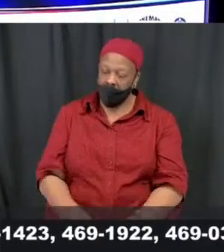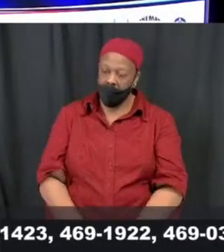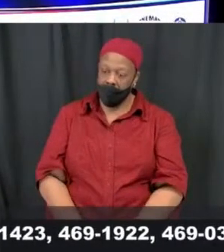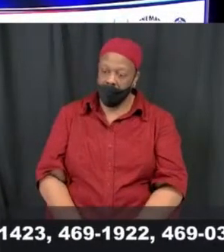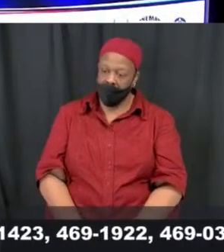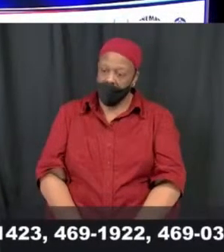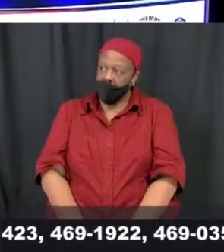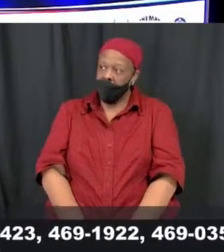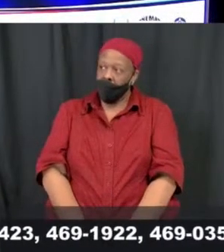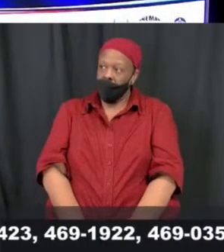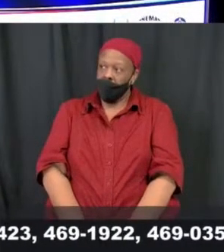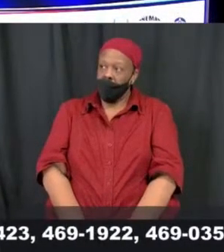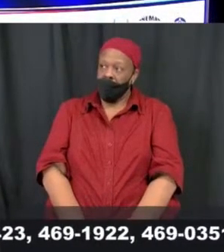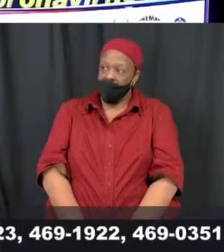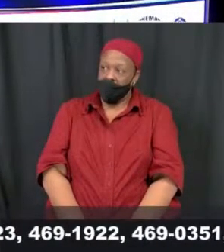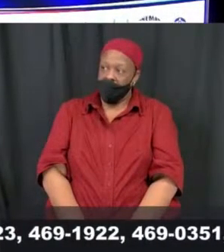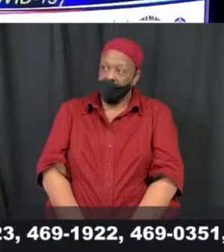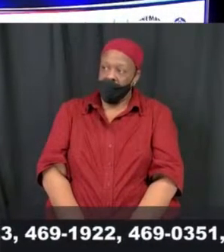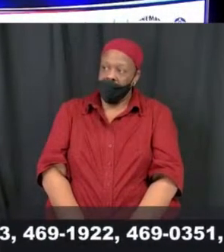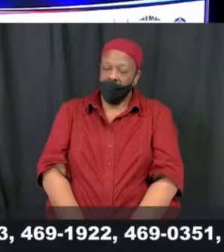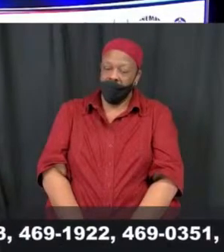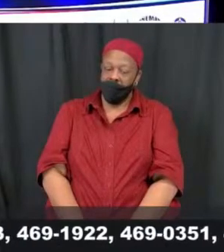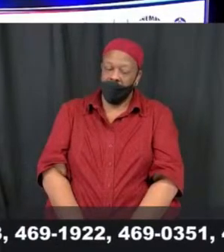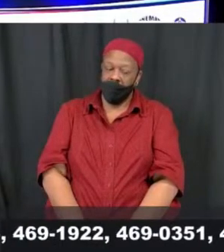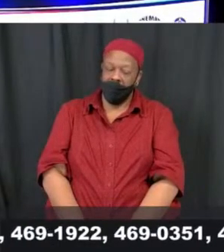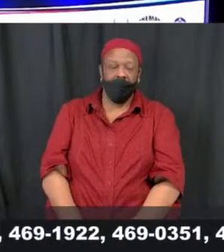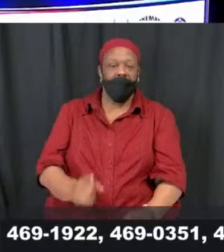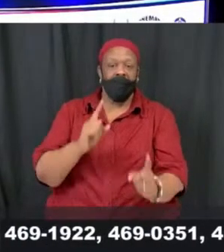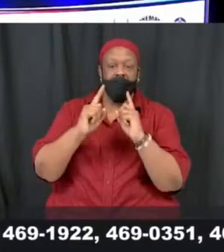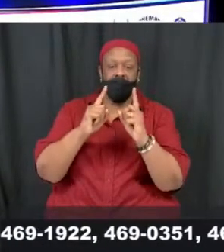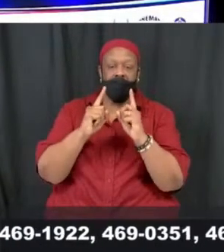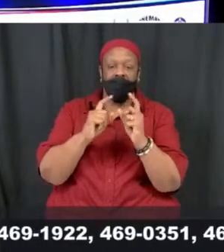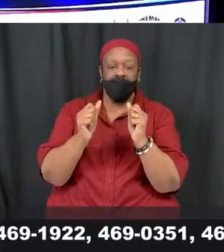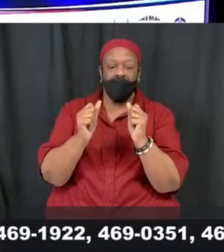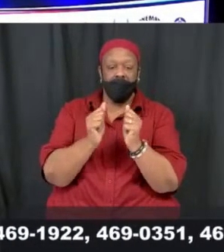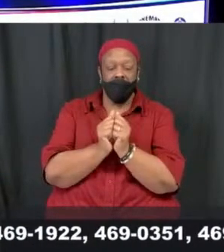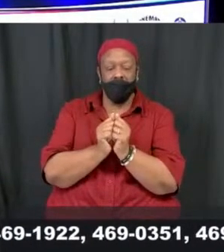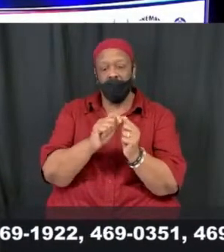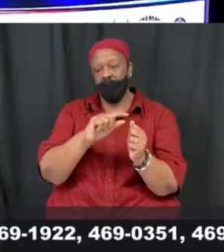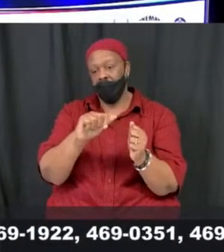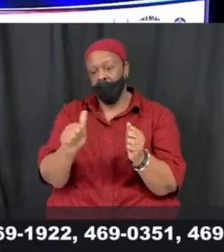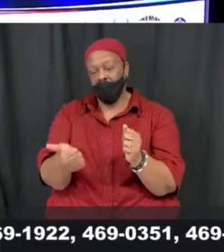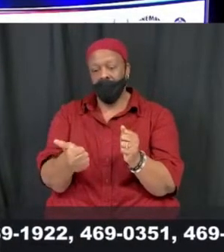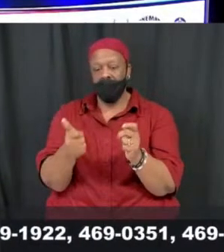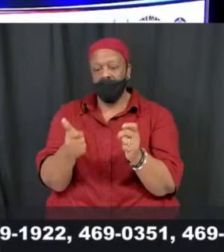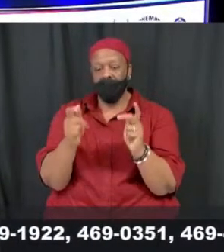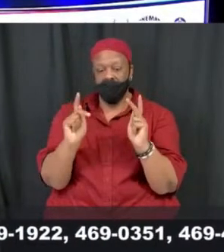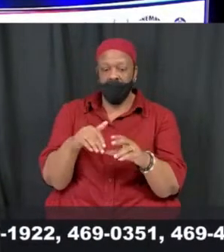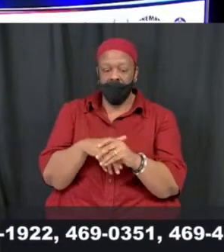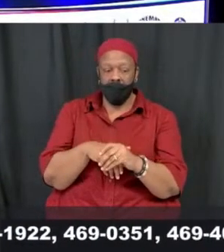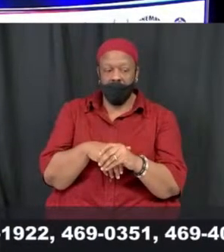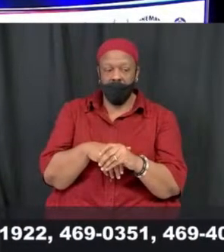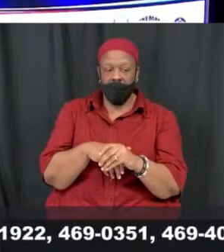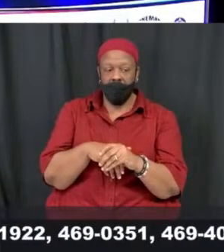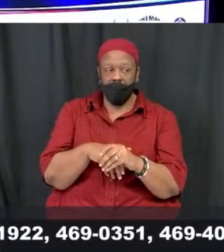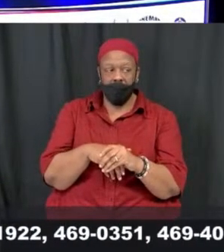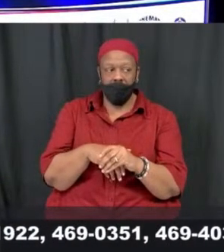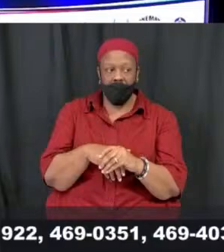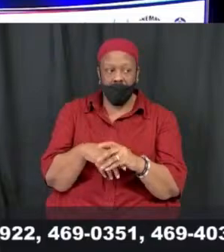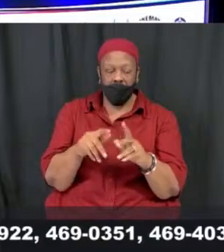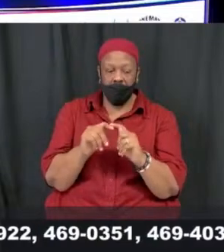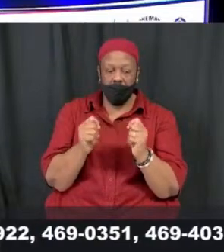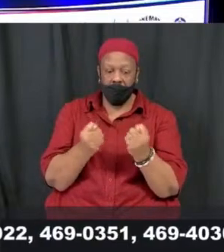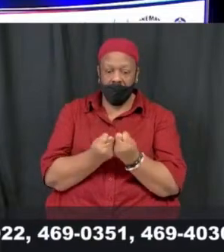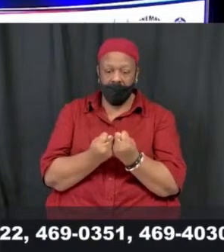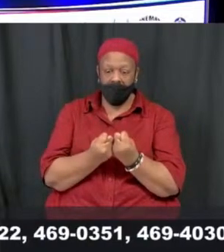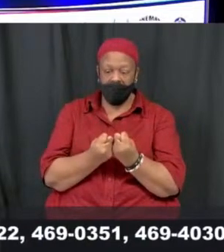my discussion with the Attorney General and my Permanent Secretary, Mr. Osman Petty, let me